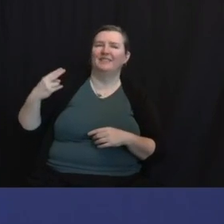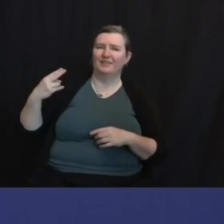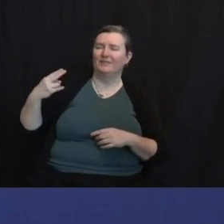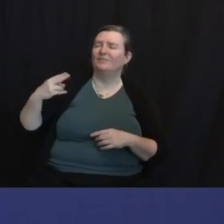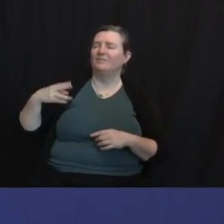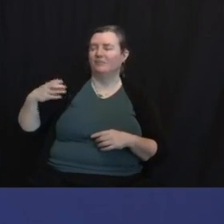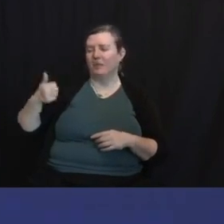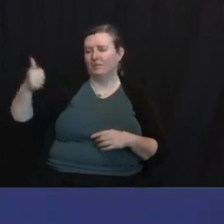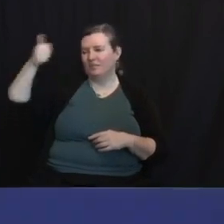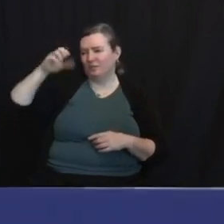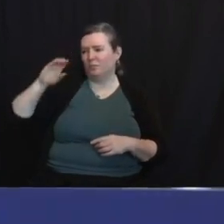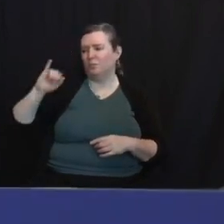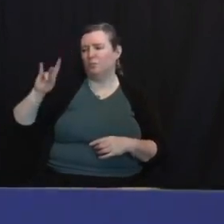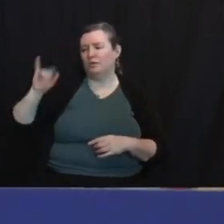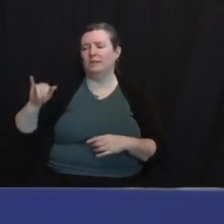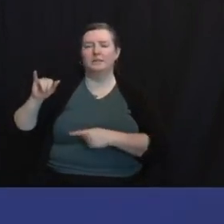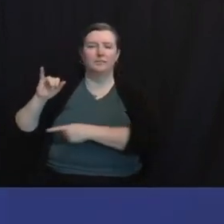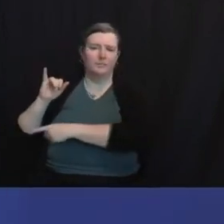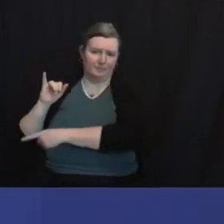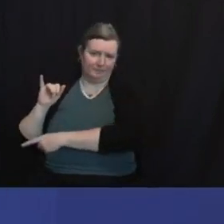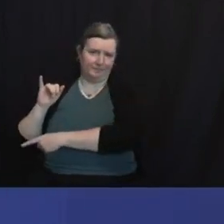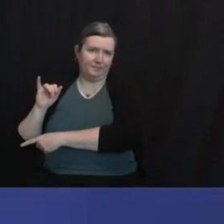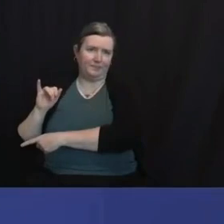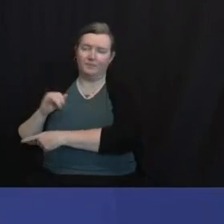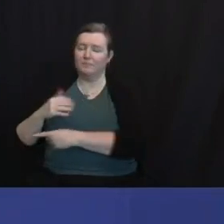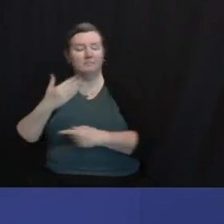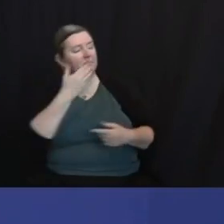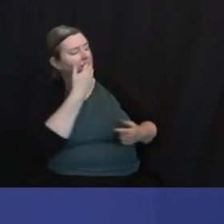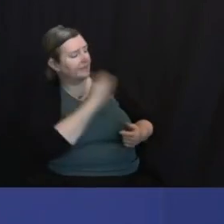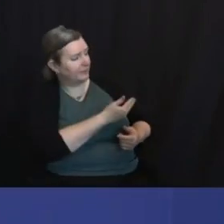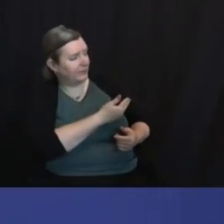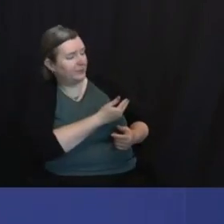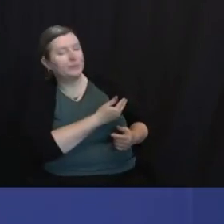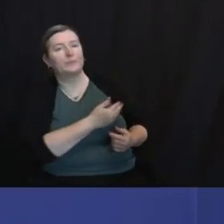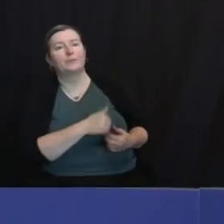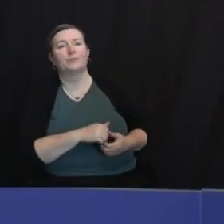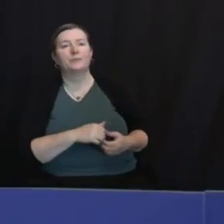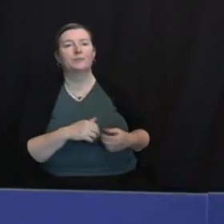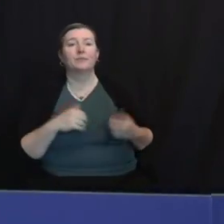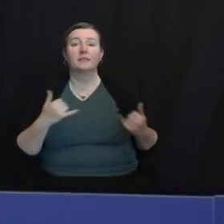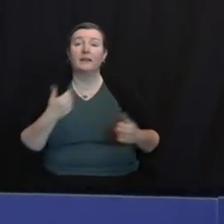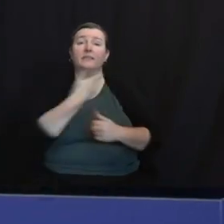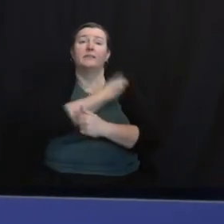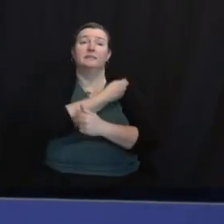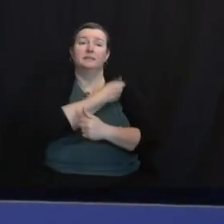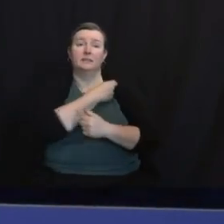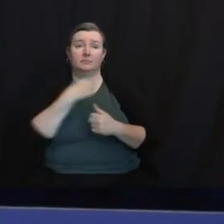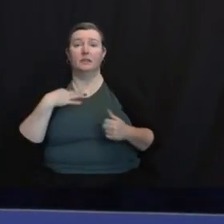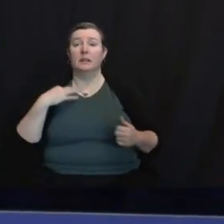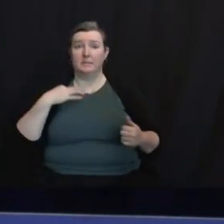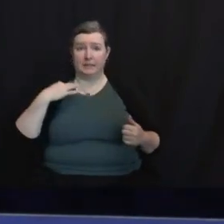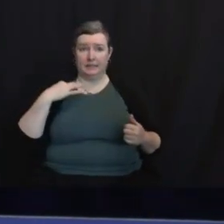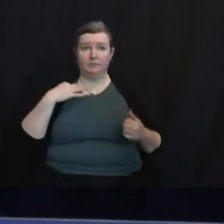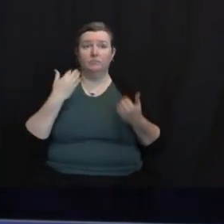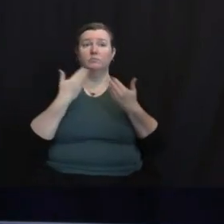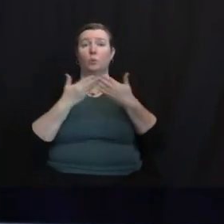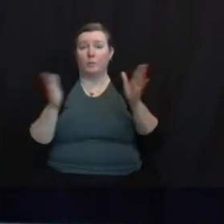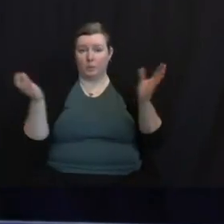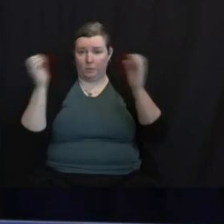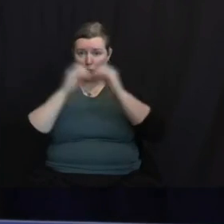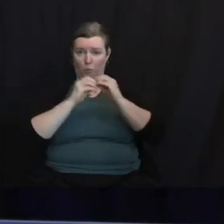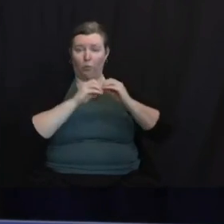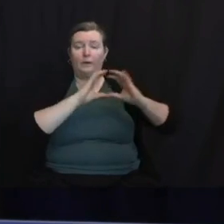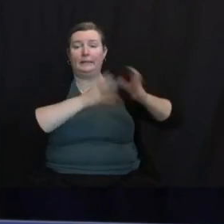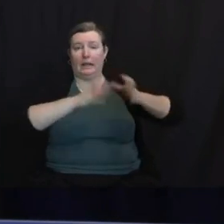Judy Persichilli. Thank you, Governor, and good afternoon. Well, vaccine eligibility expanded on Monday to include new categories